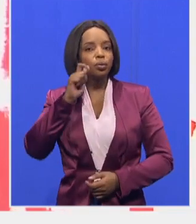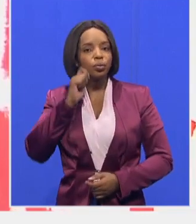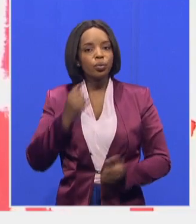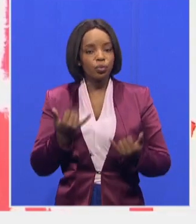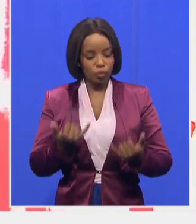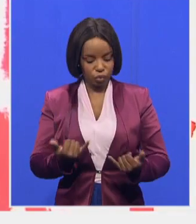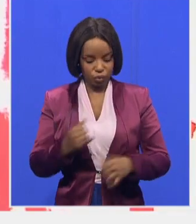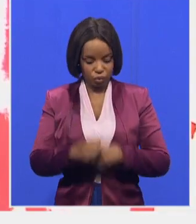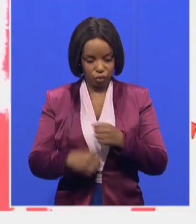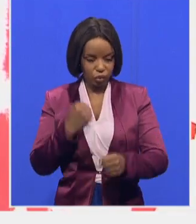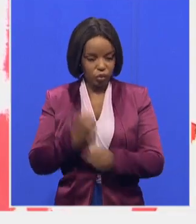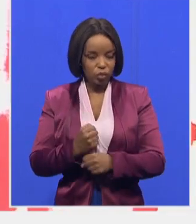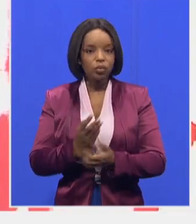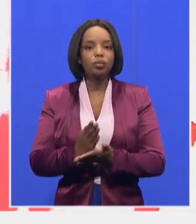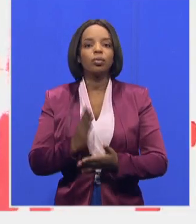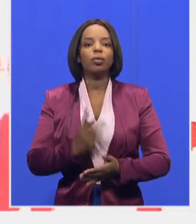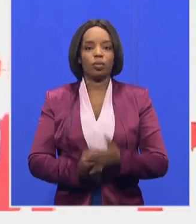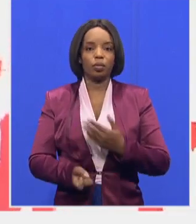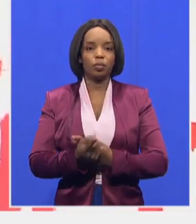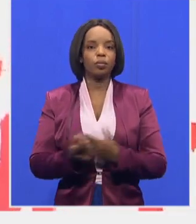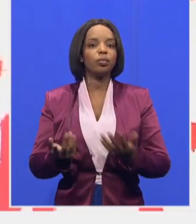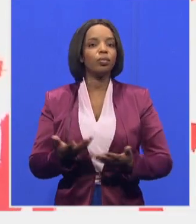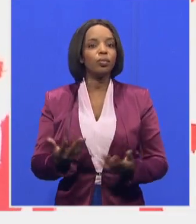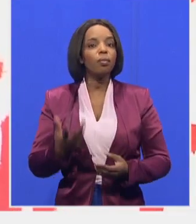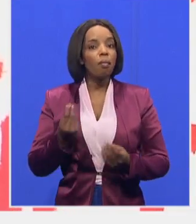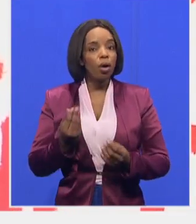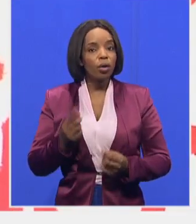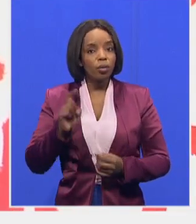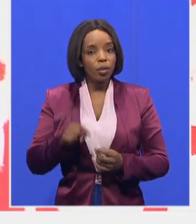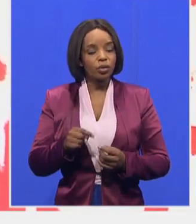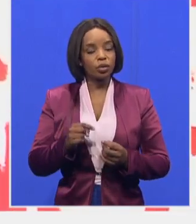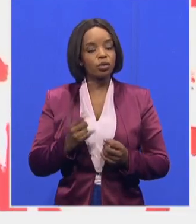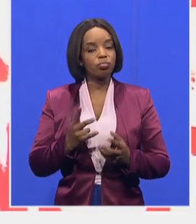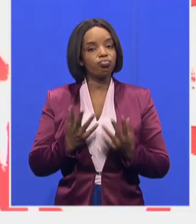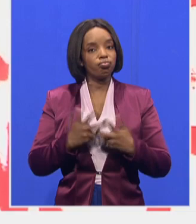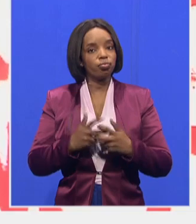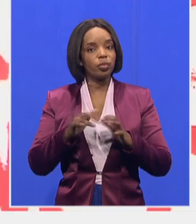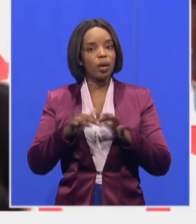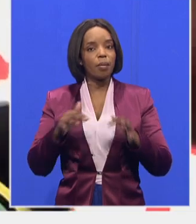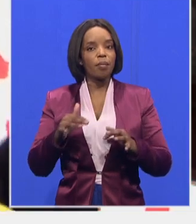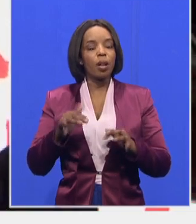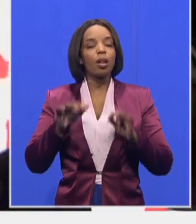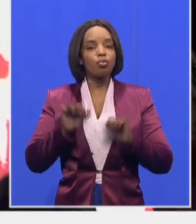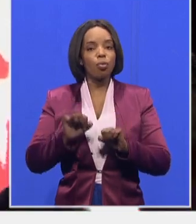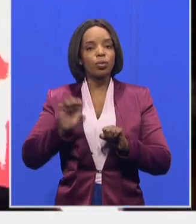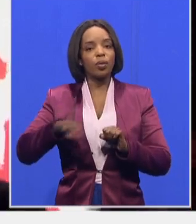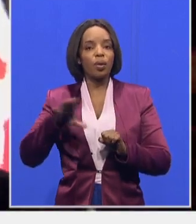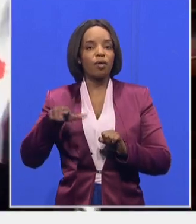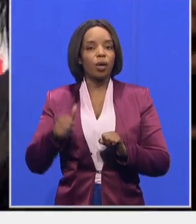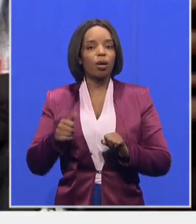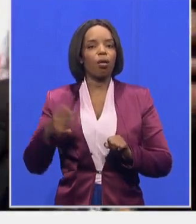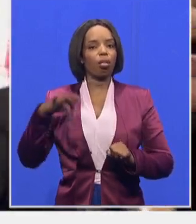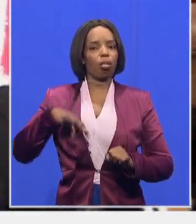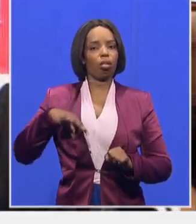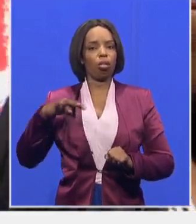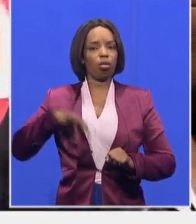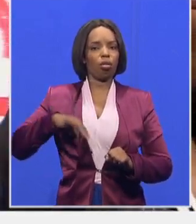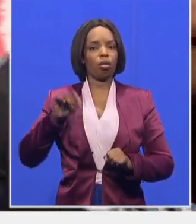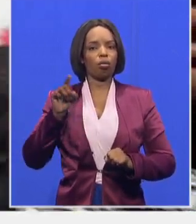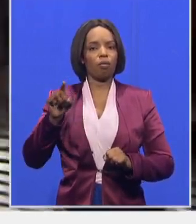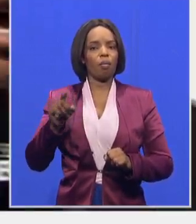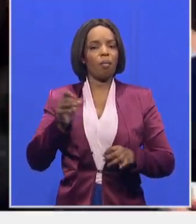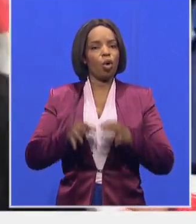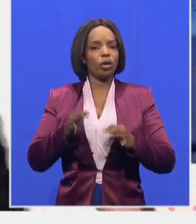is sold off and the money spent on the people of South Africa, not on the politicians. All right, thank you very much. That was DA leader